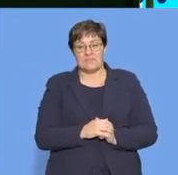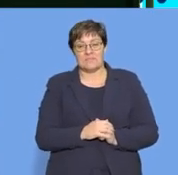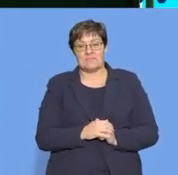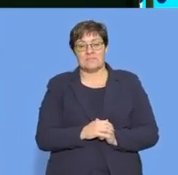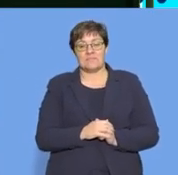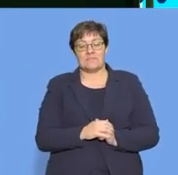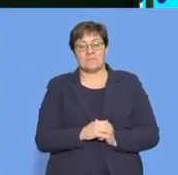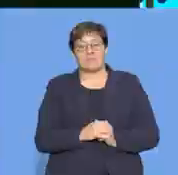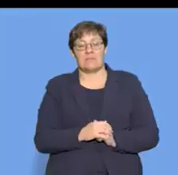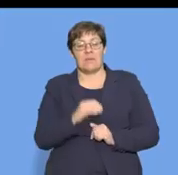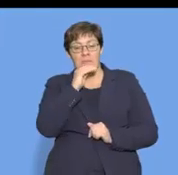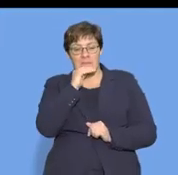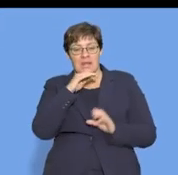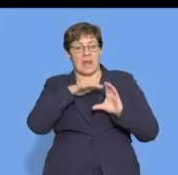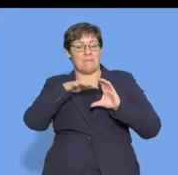Africa. So that's the